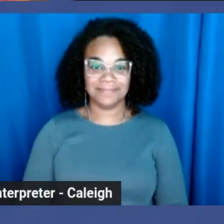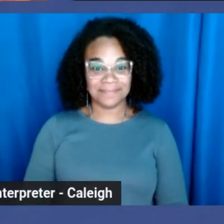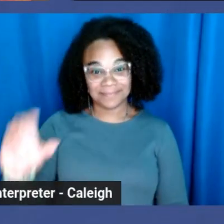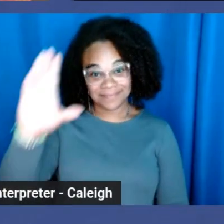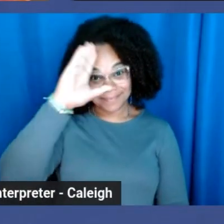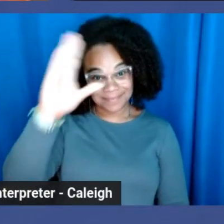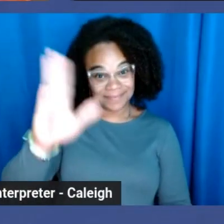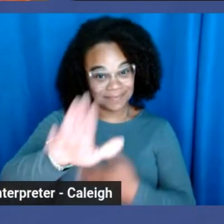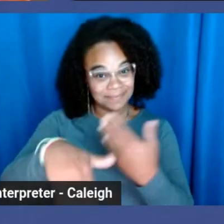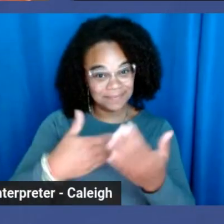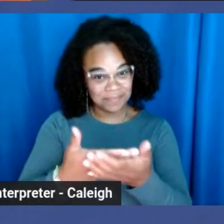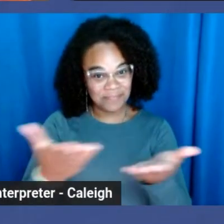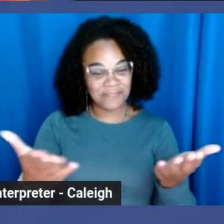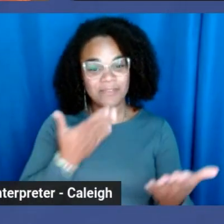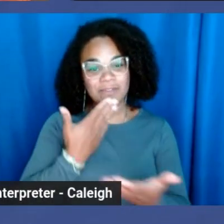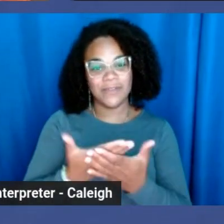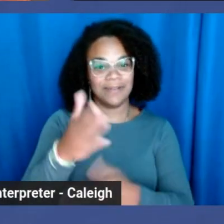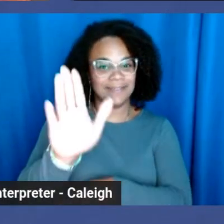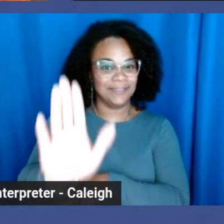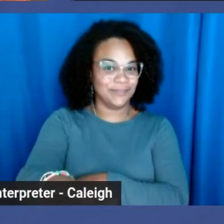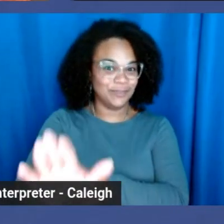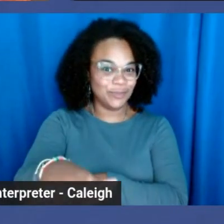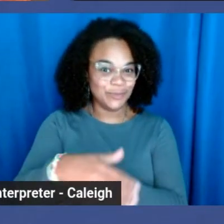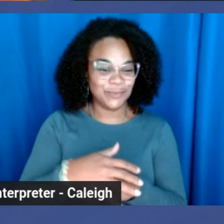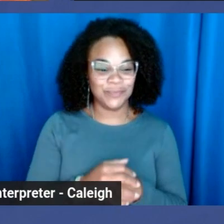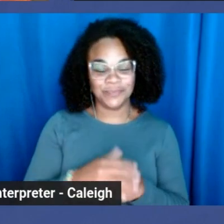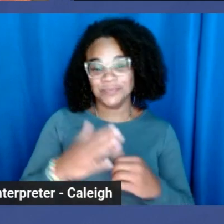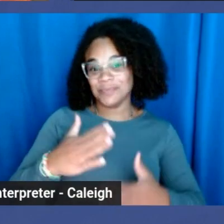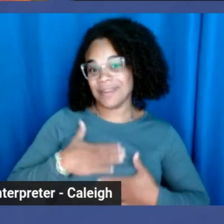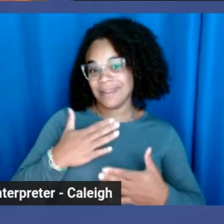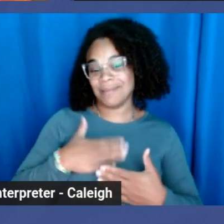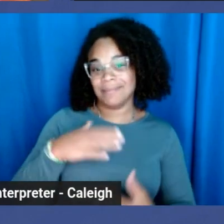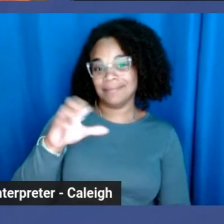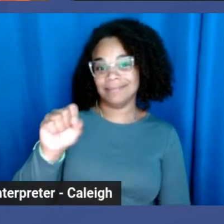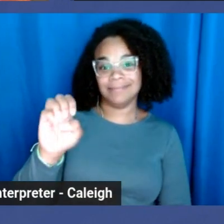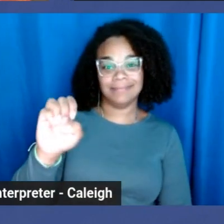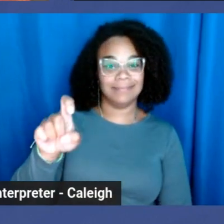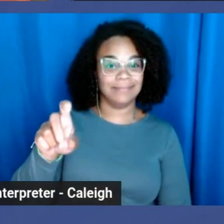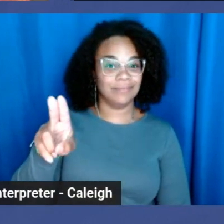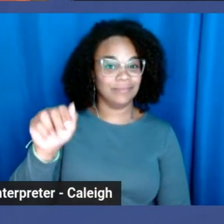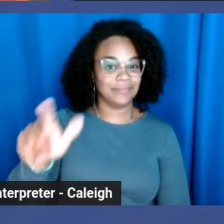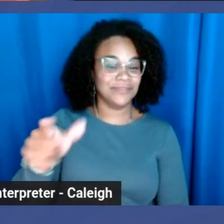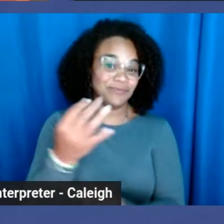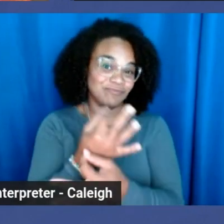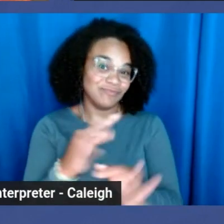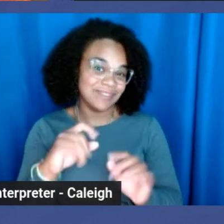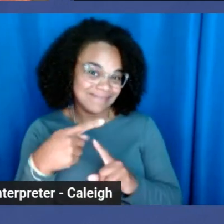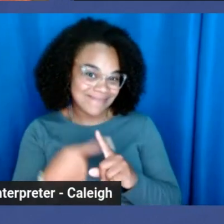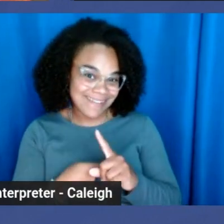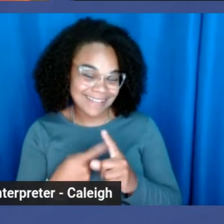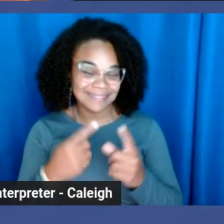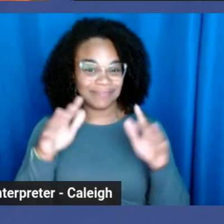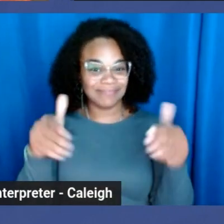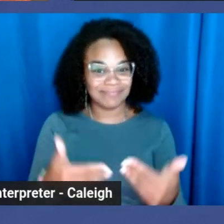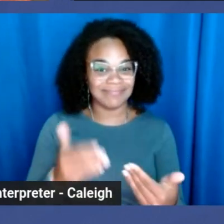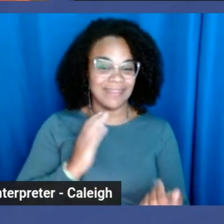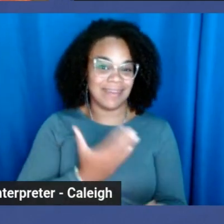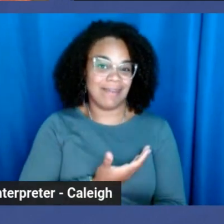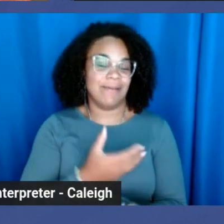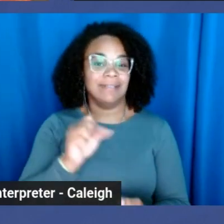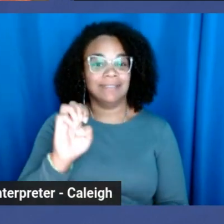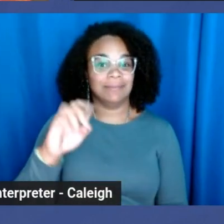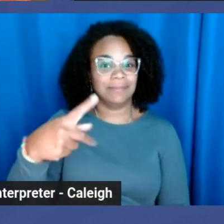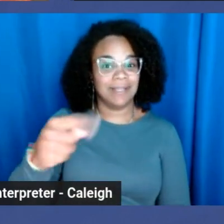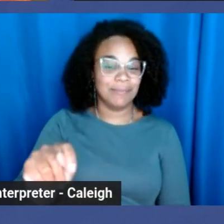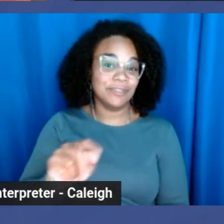Hey, everybody. Good afternoon. Happy Sexual Freedom Month. Welcome to our September